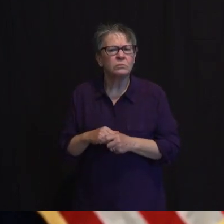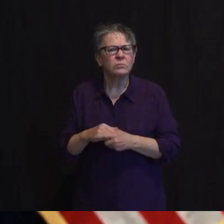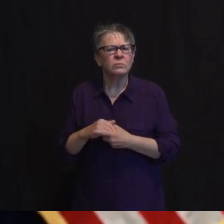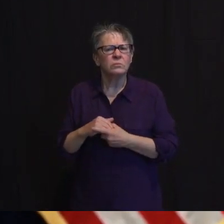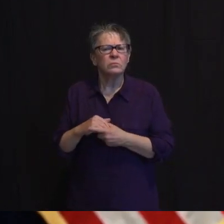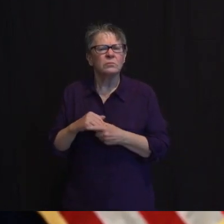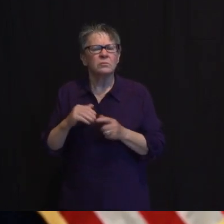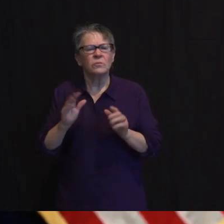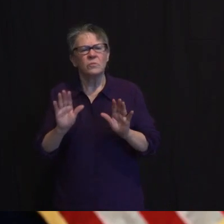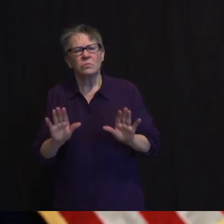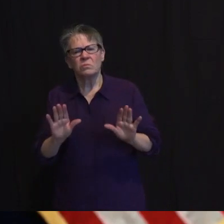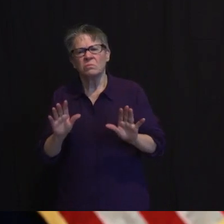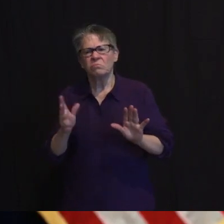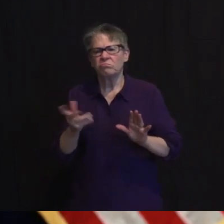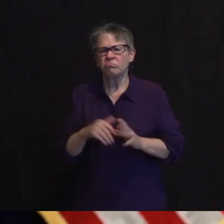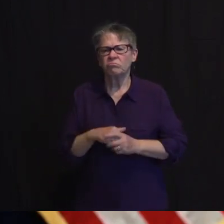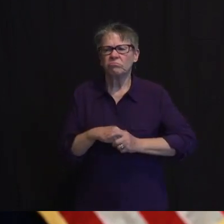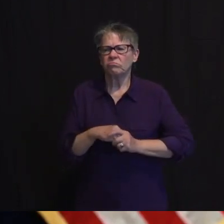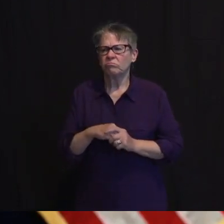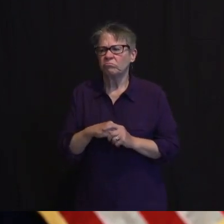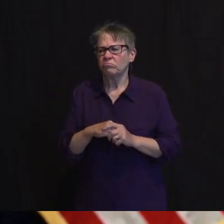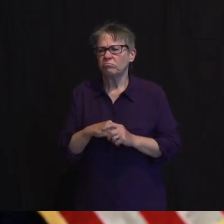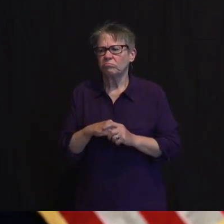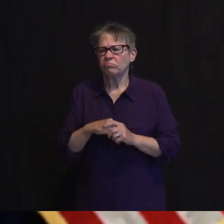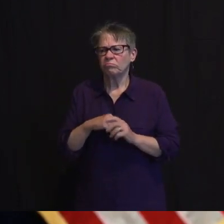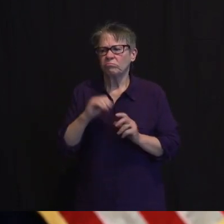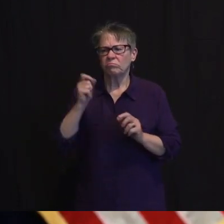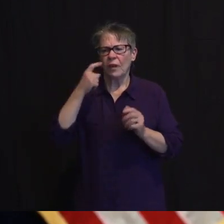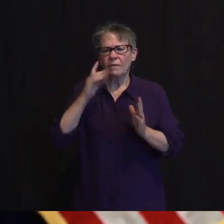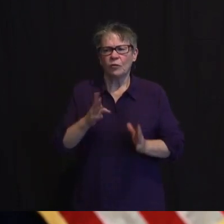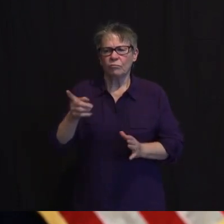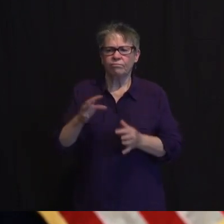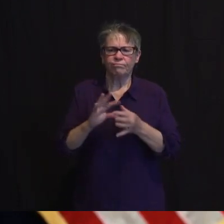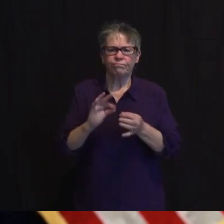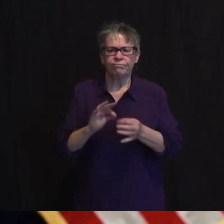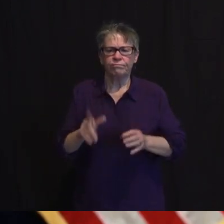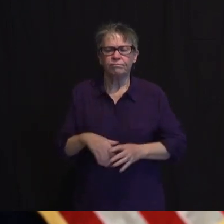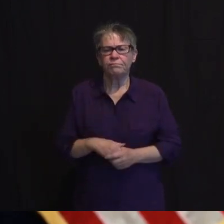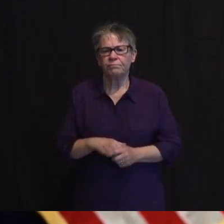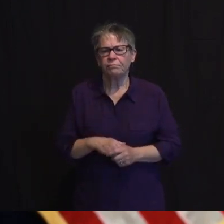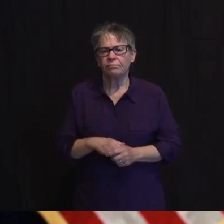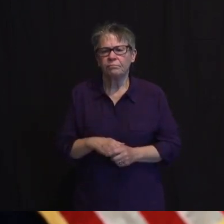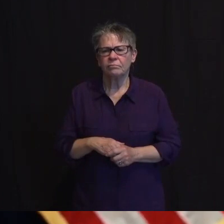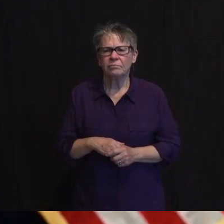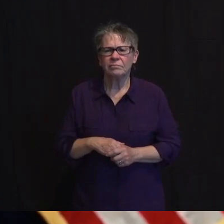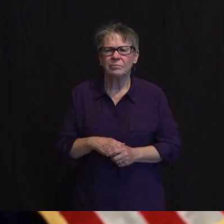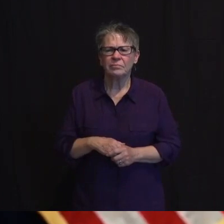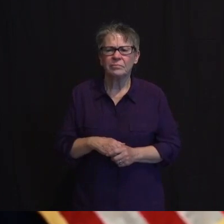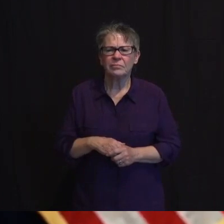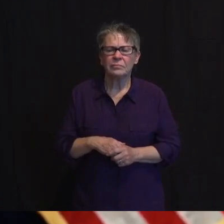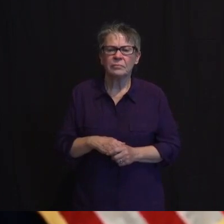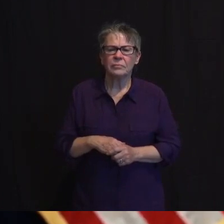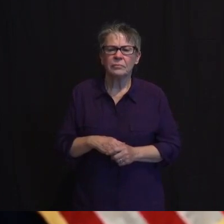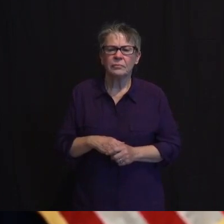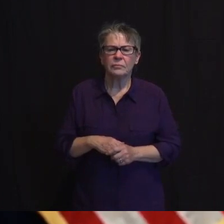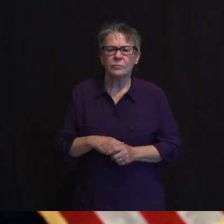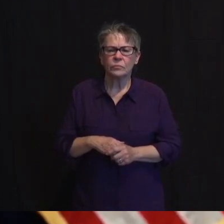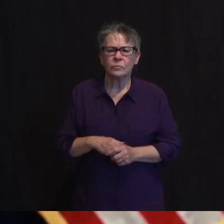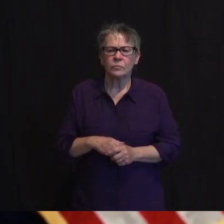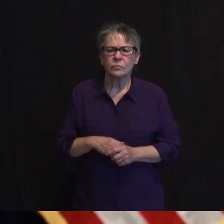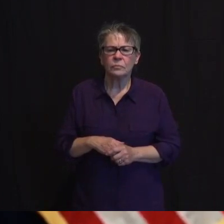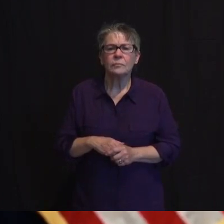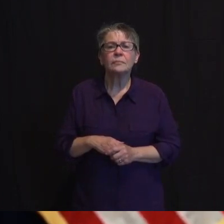some of the steps that we're taking, we've referred to the refrigerated trailers as on that list, the directive that Judy